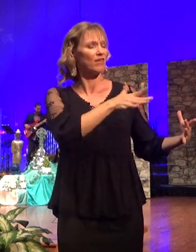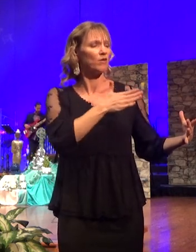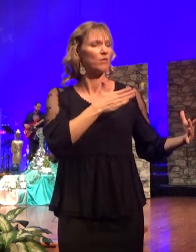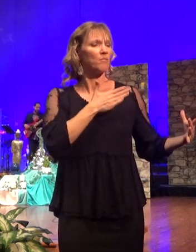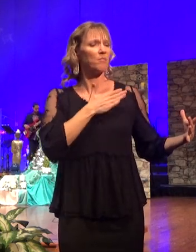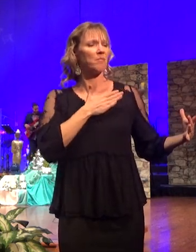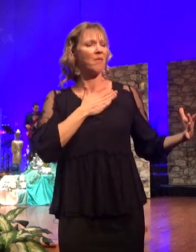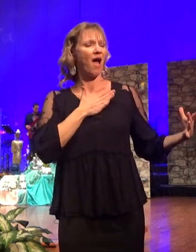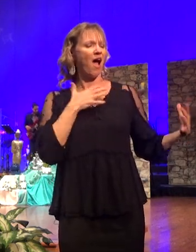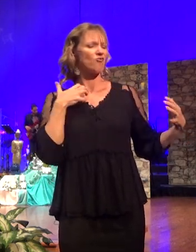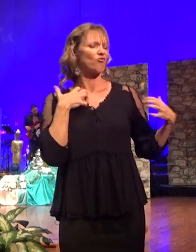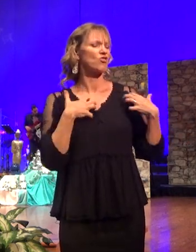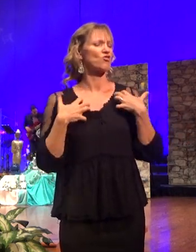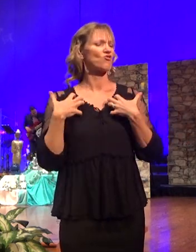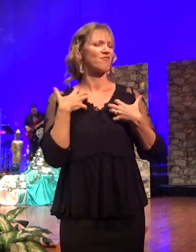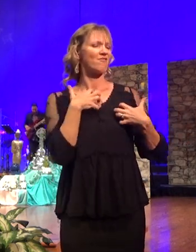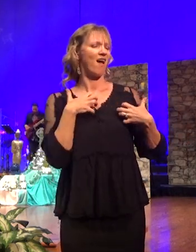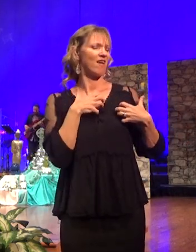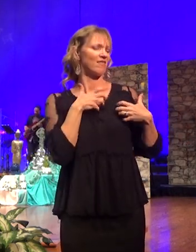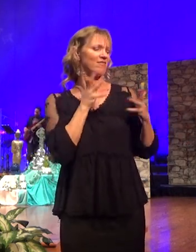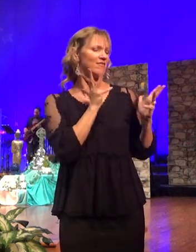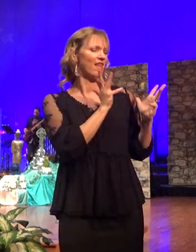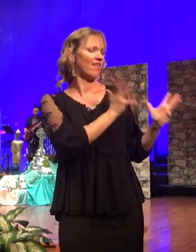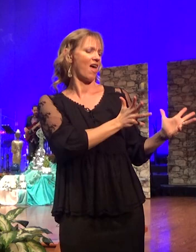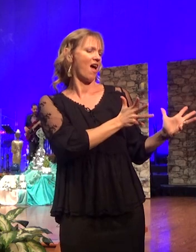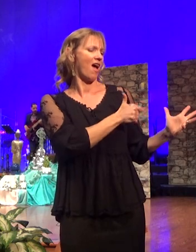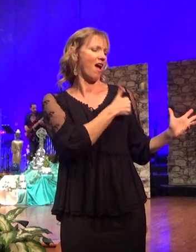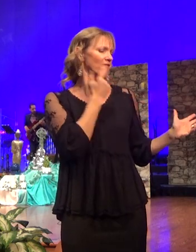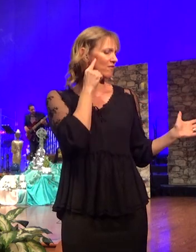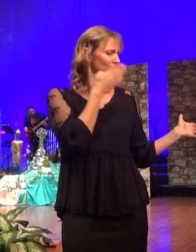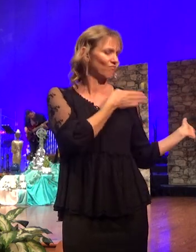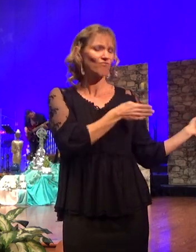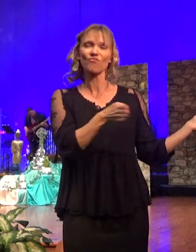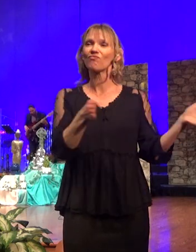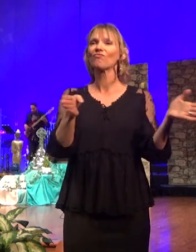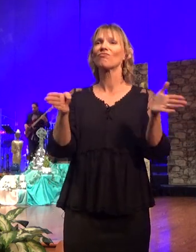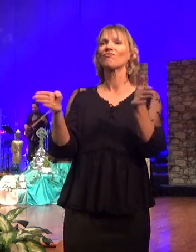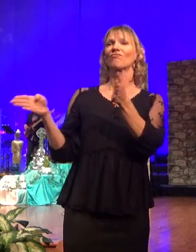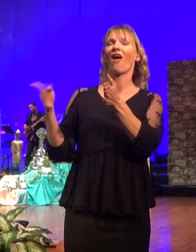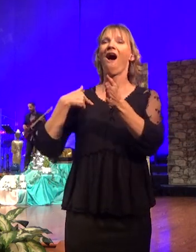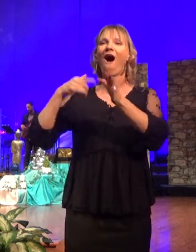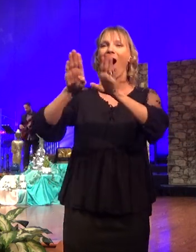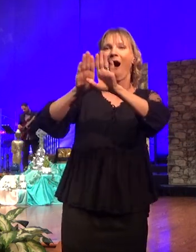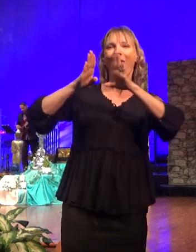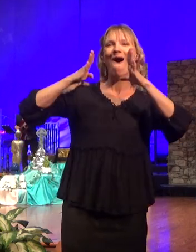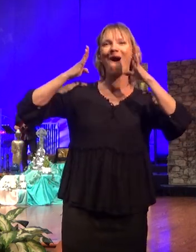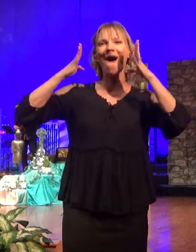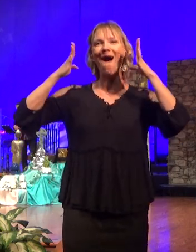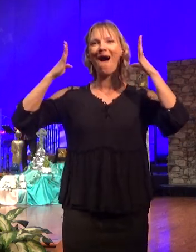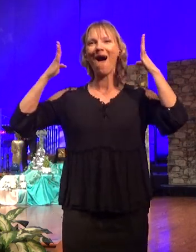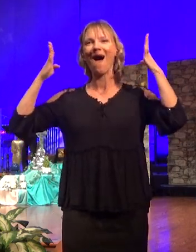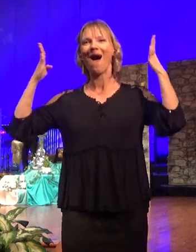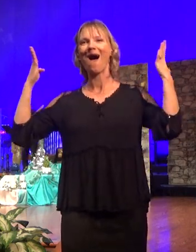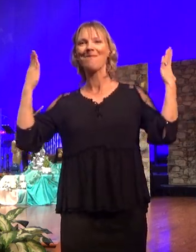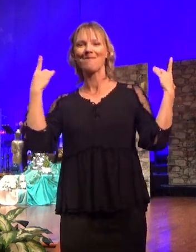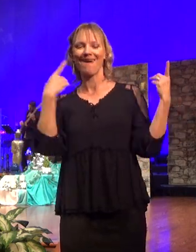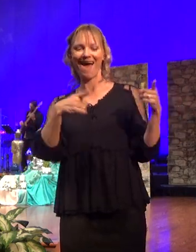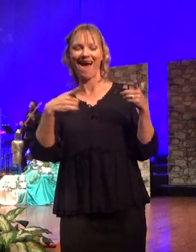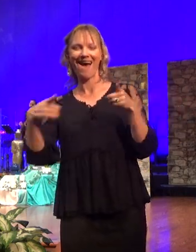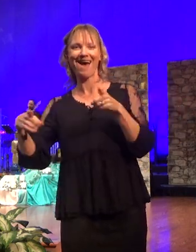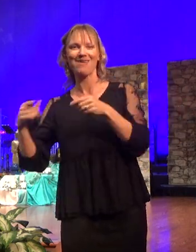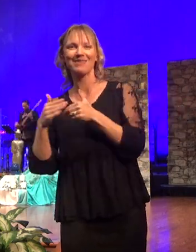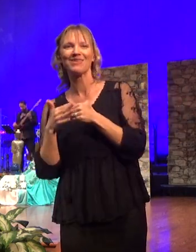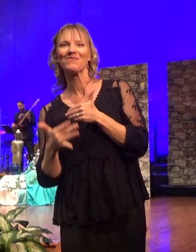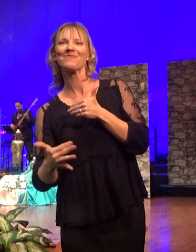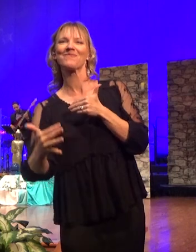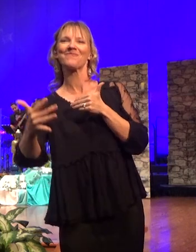my regrets. I am open to what's coming